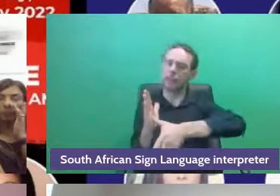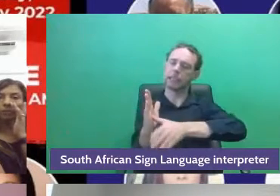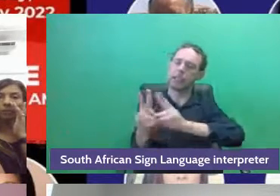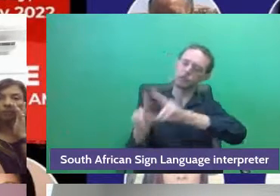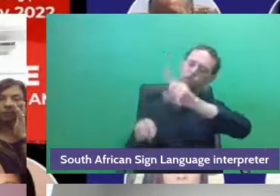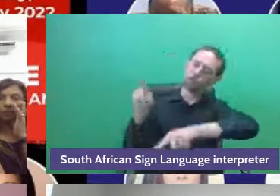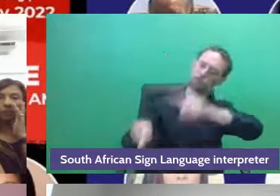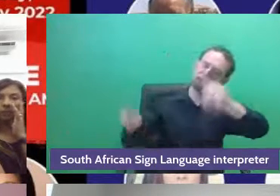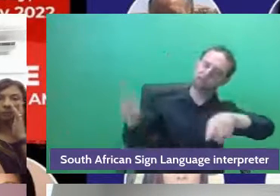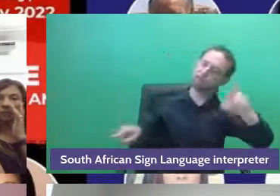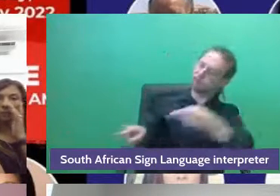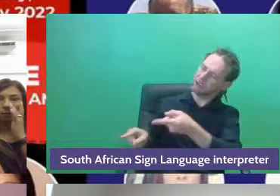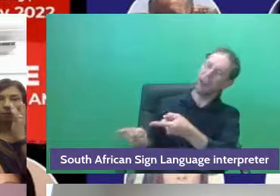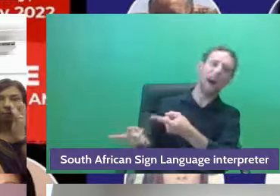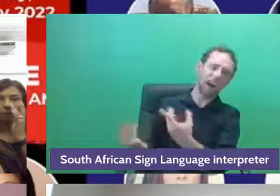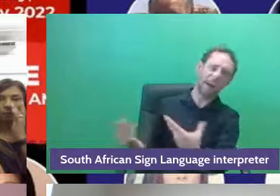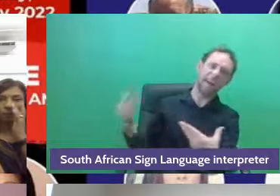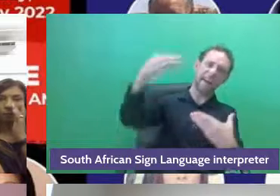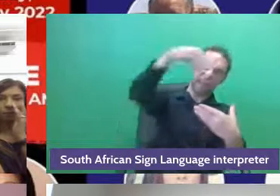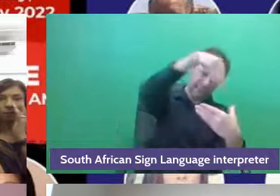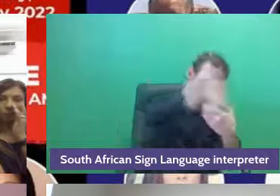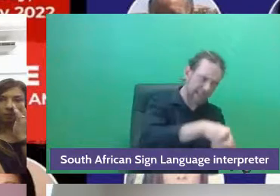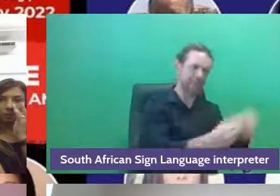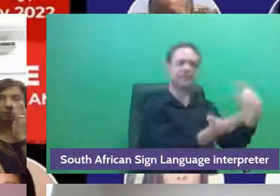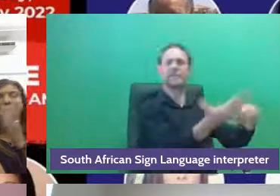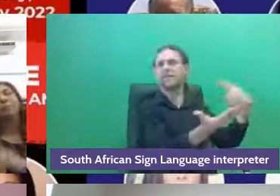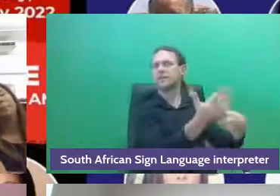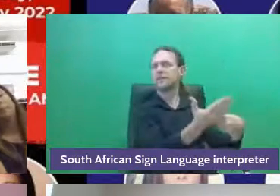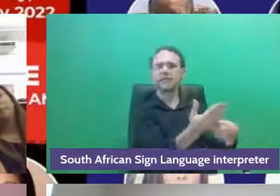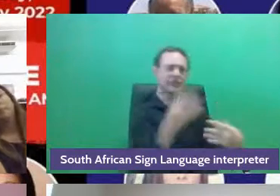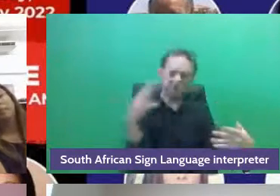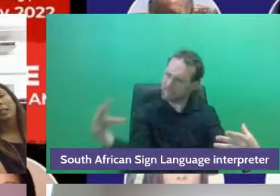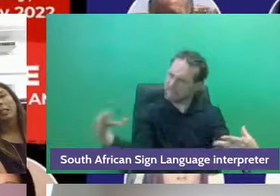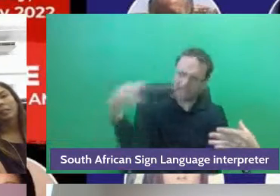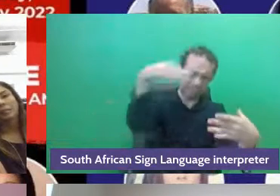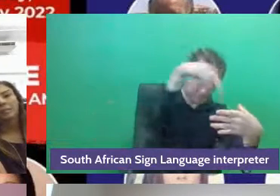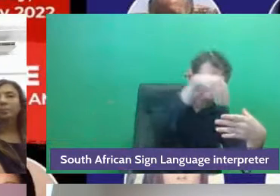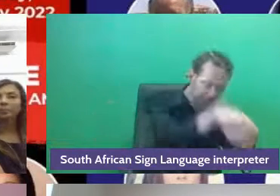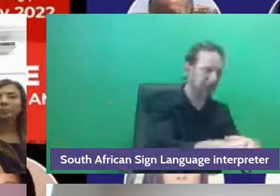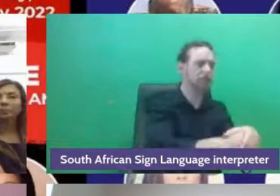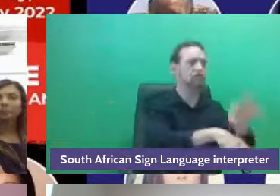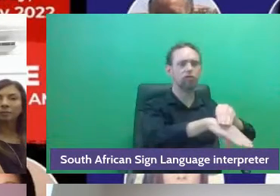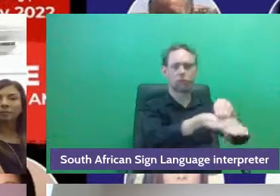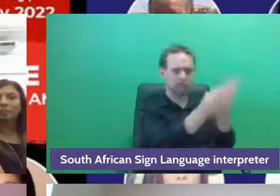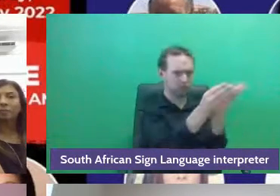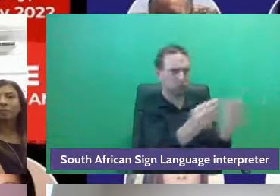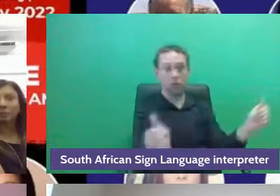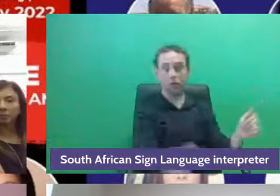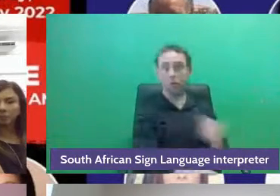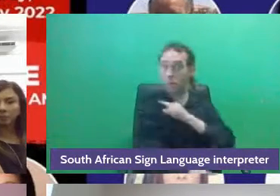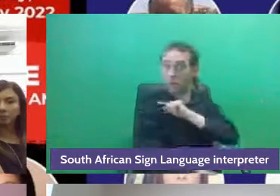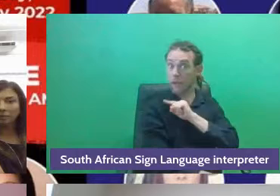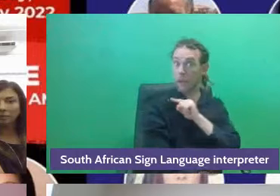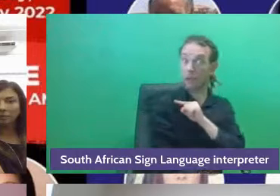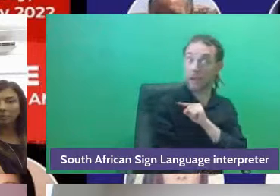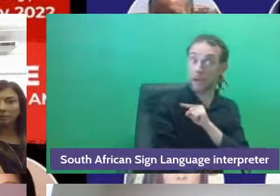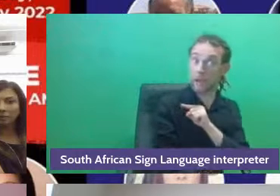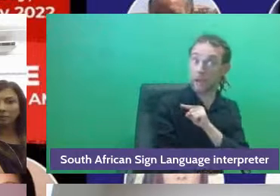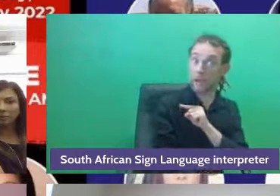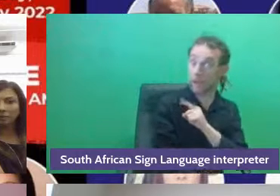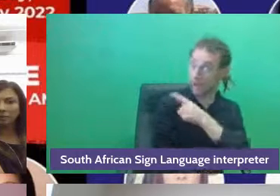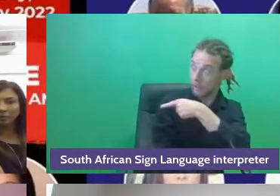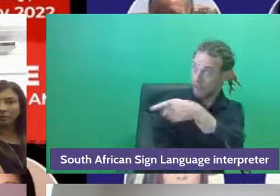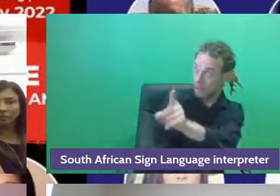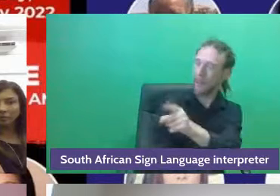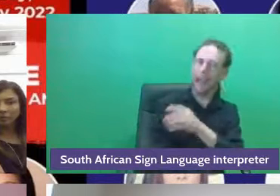to be part of these resolutions? Because I believe that persons with disabilities equally have